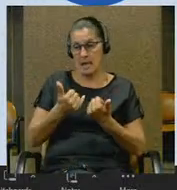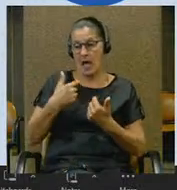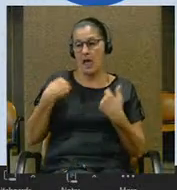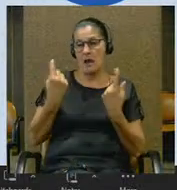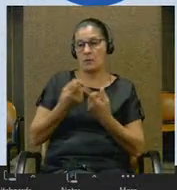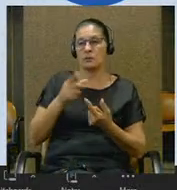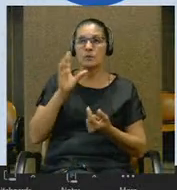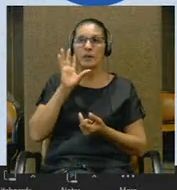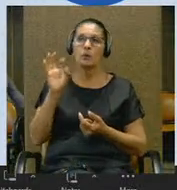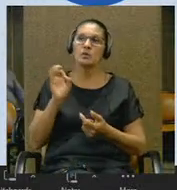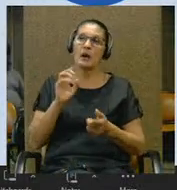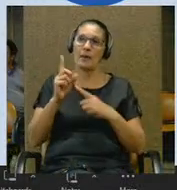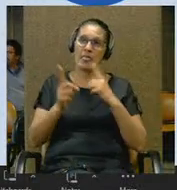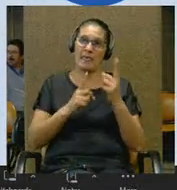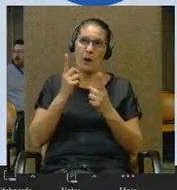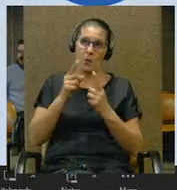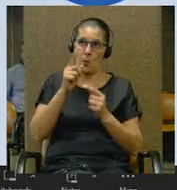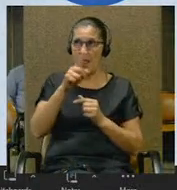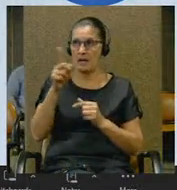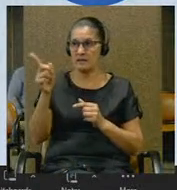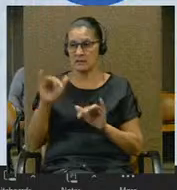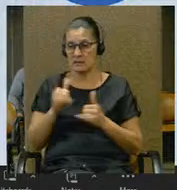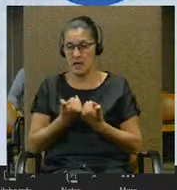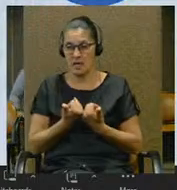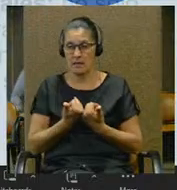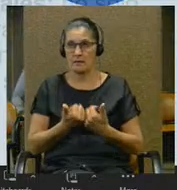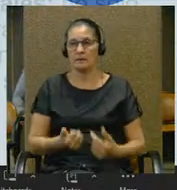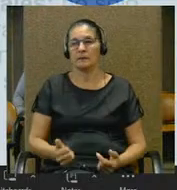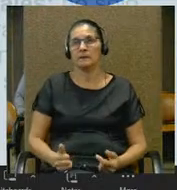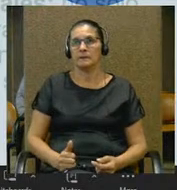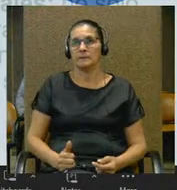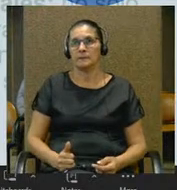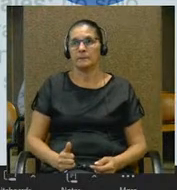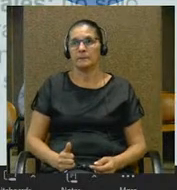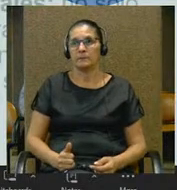We've already heard about some of these before.